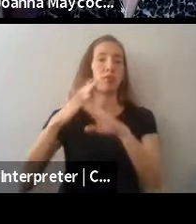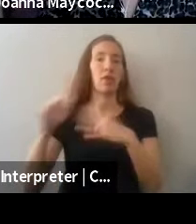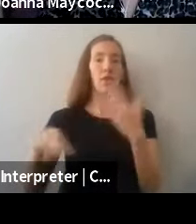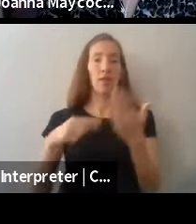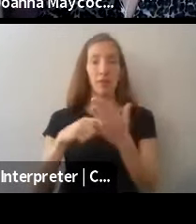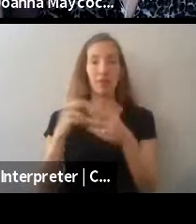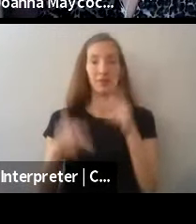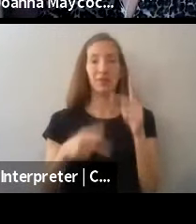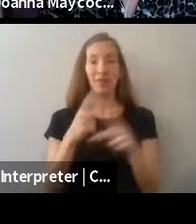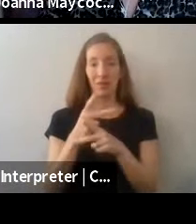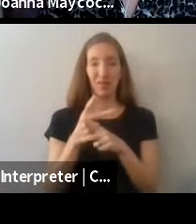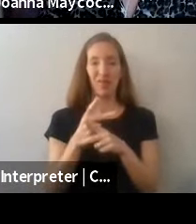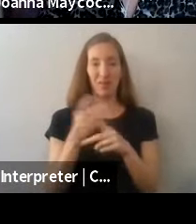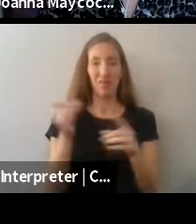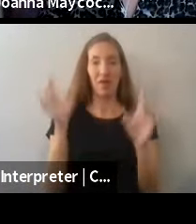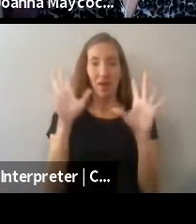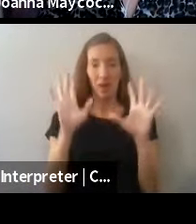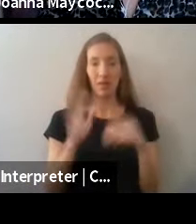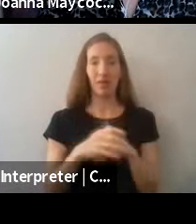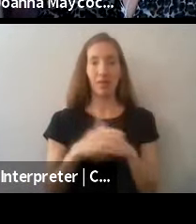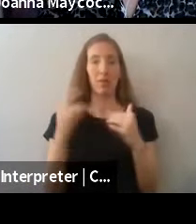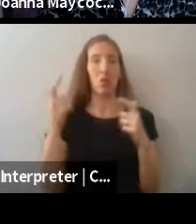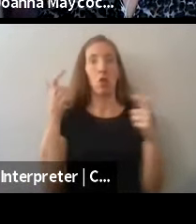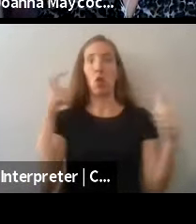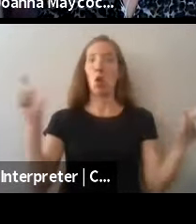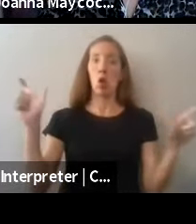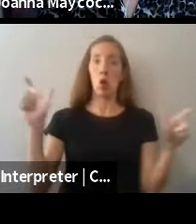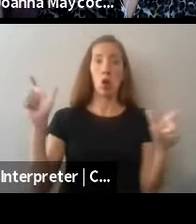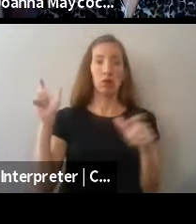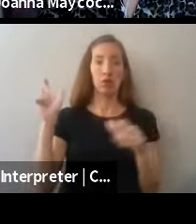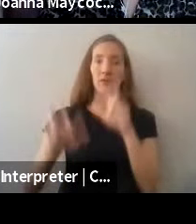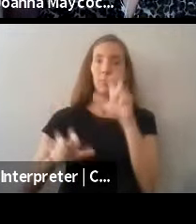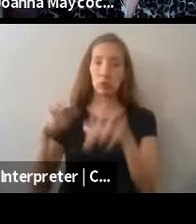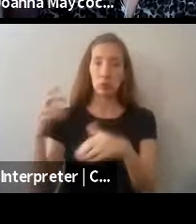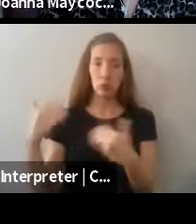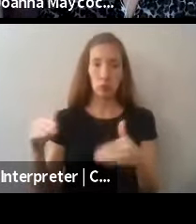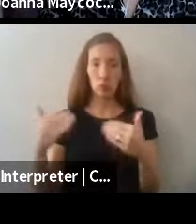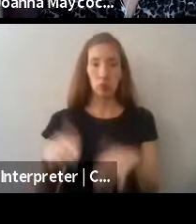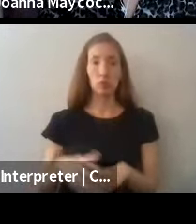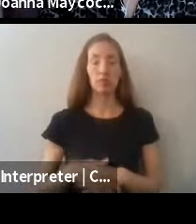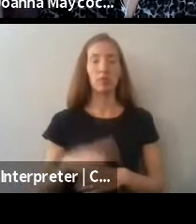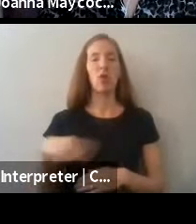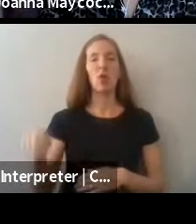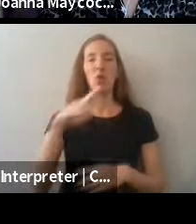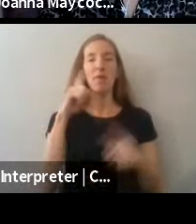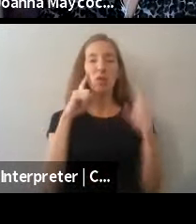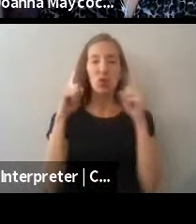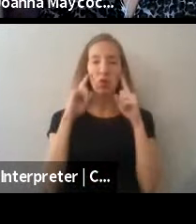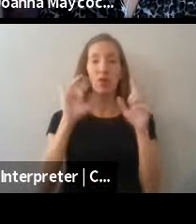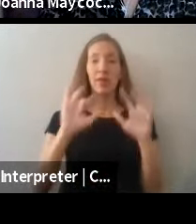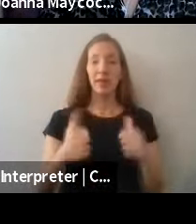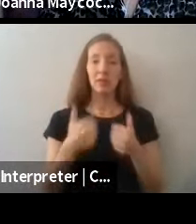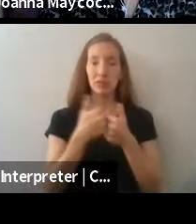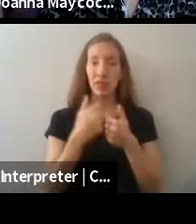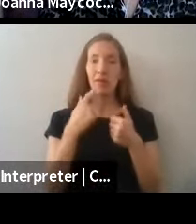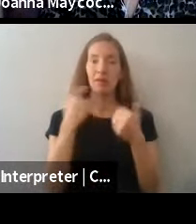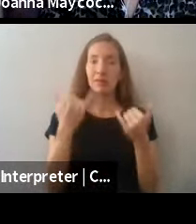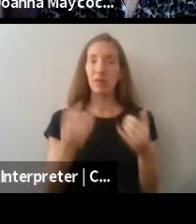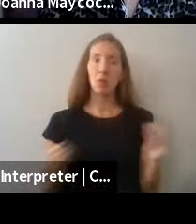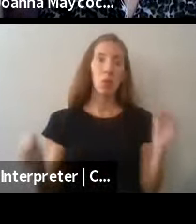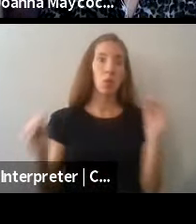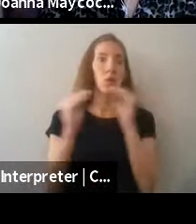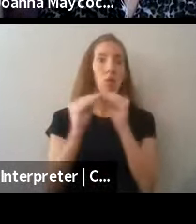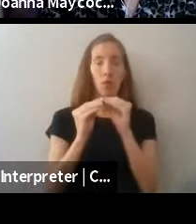violence. But as we've heard, the challenge is more urgent than ever in the context of COVID-19. We've already provided additional funding